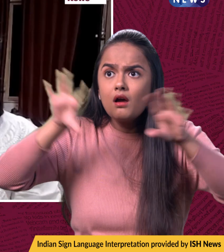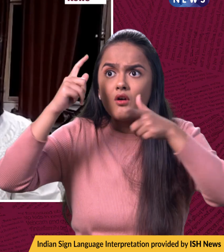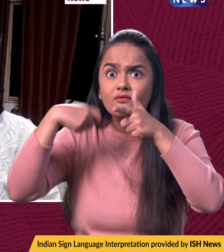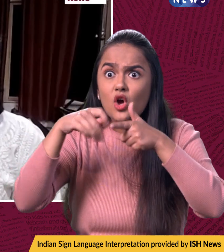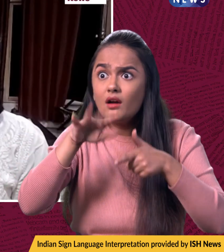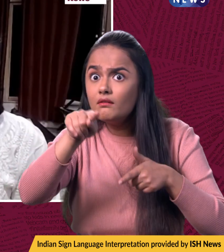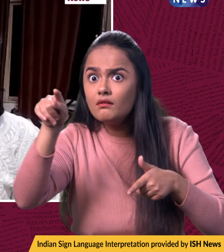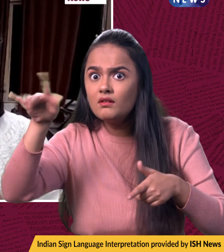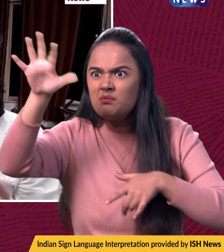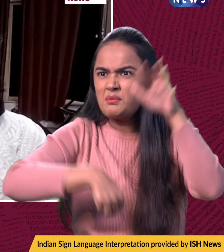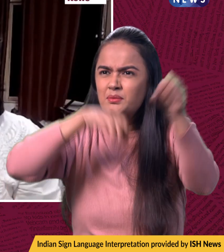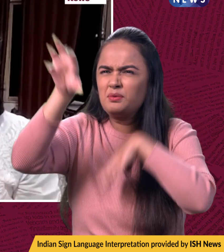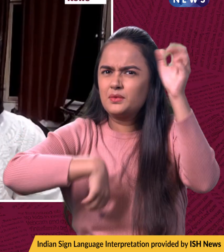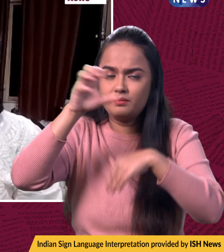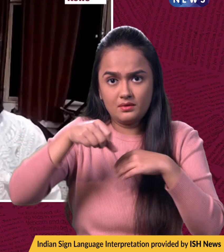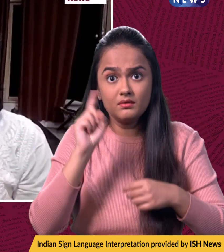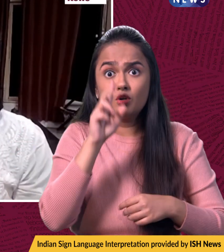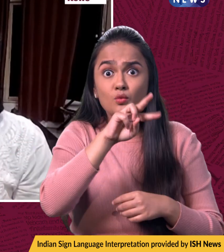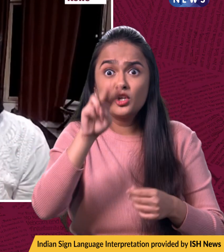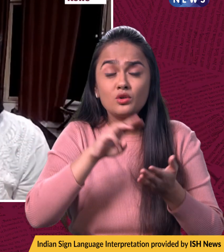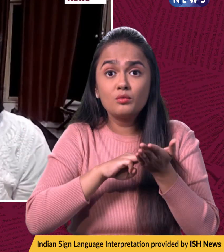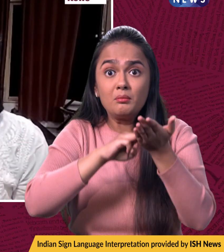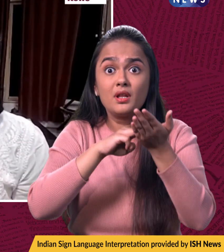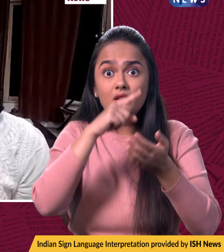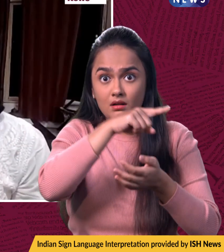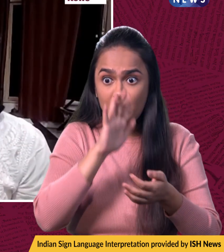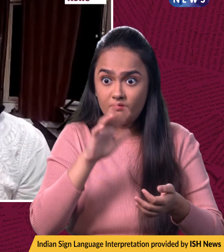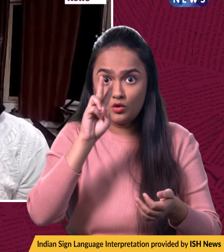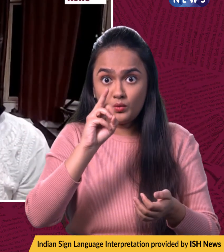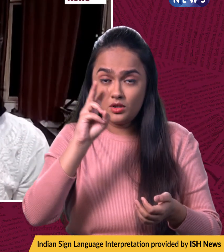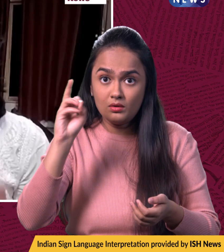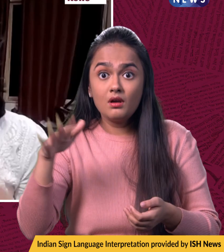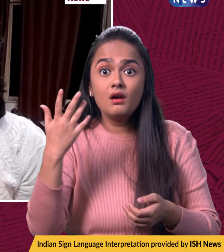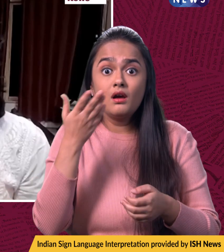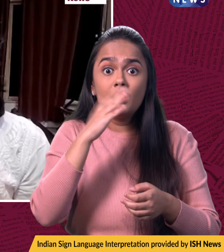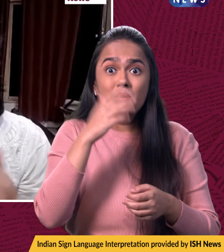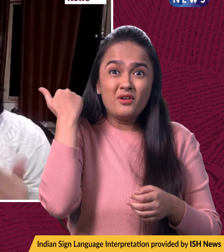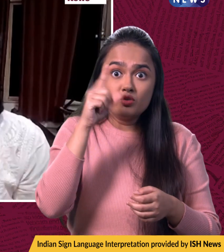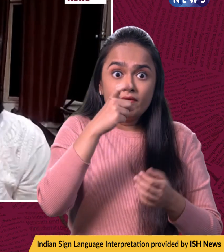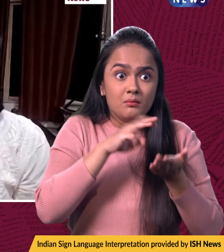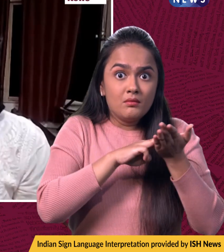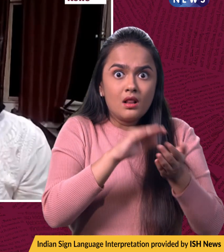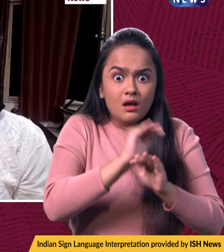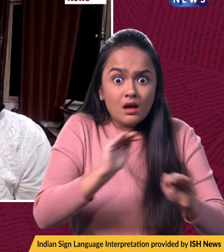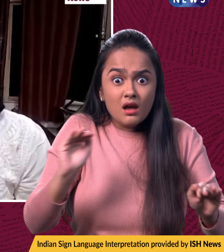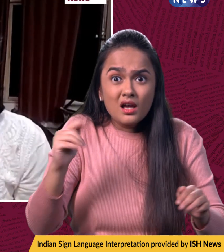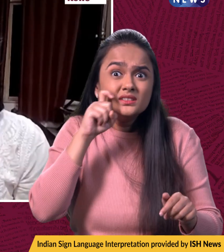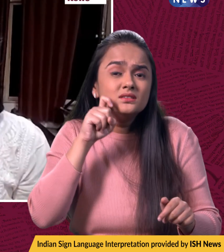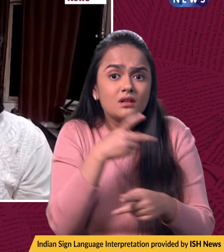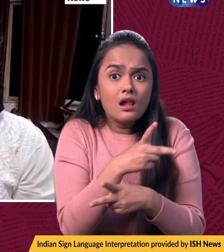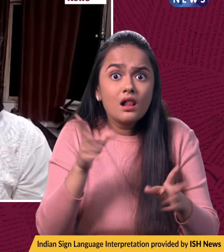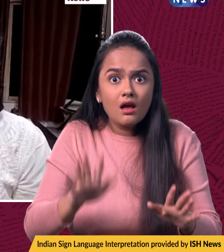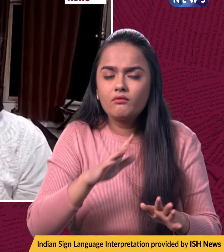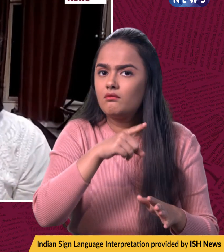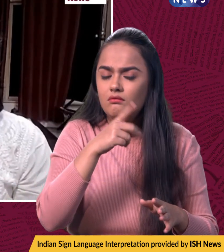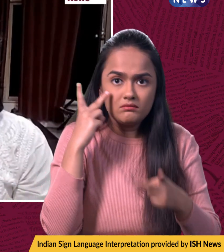had reported 22 million child sexual abuse offenses in 2020, up from 17 million in